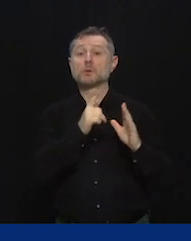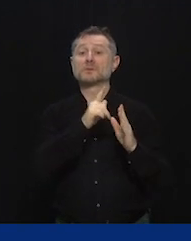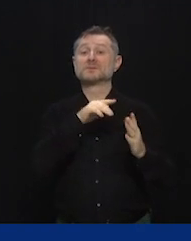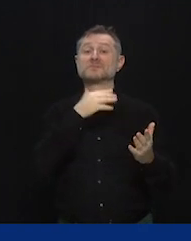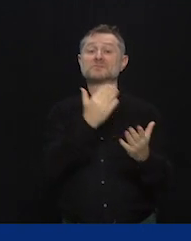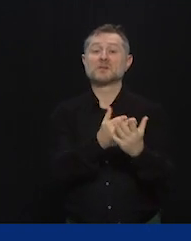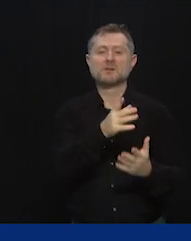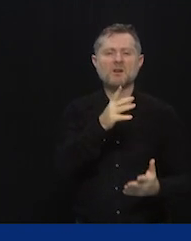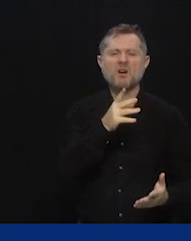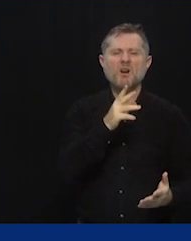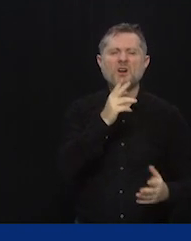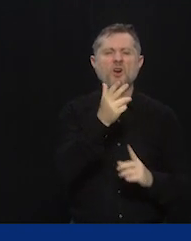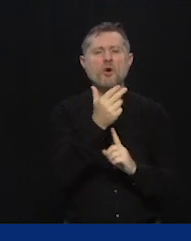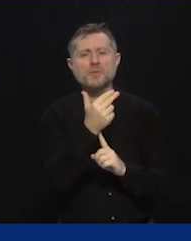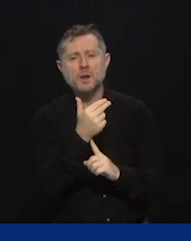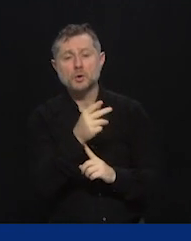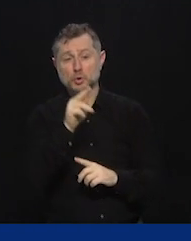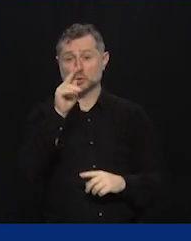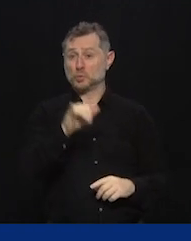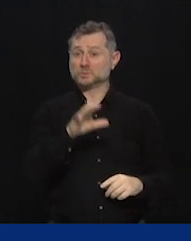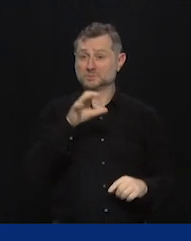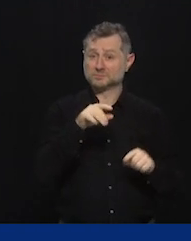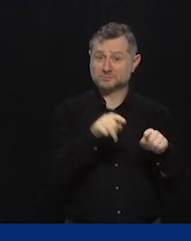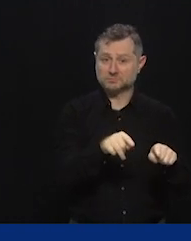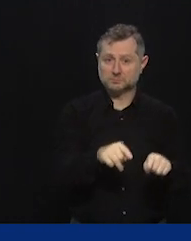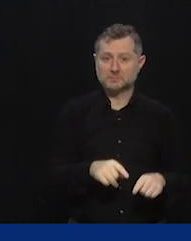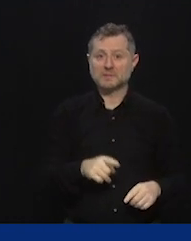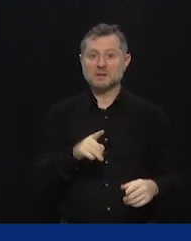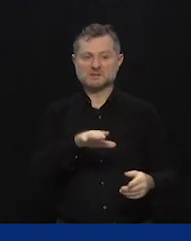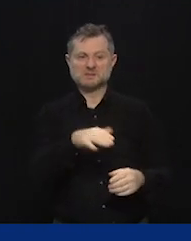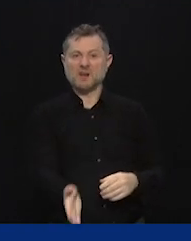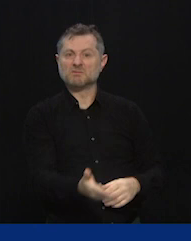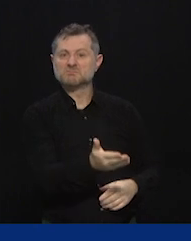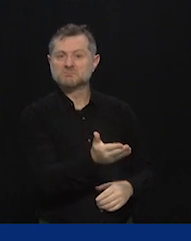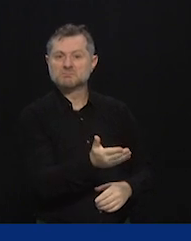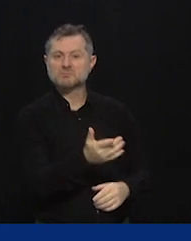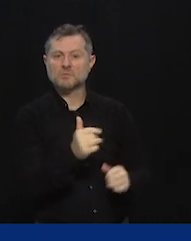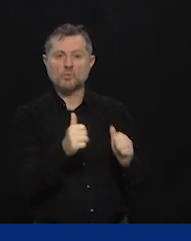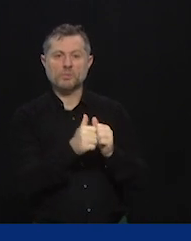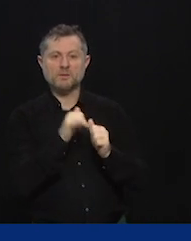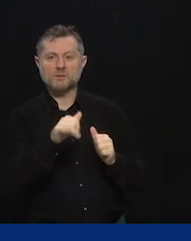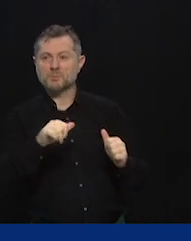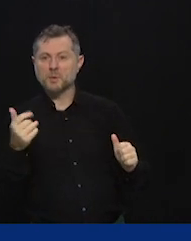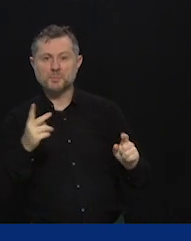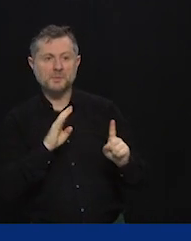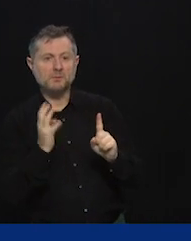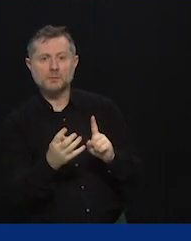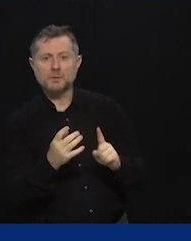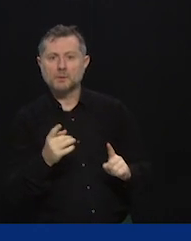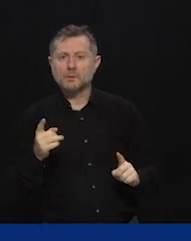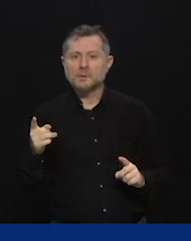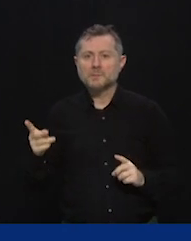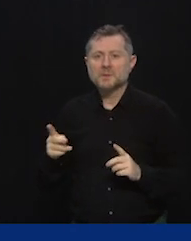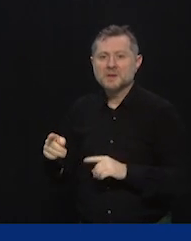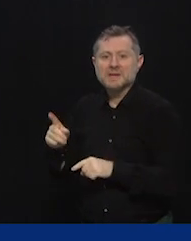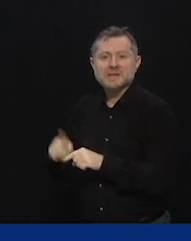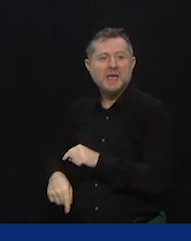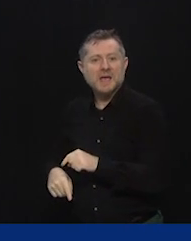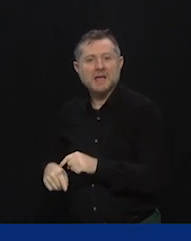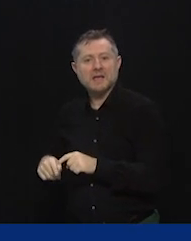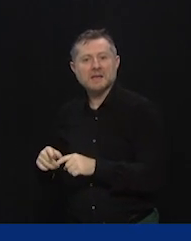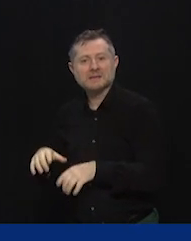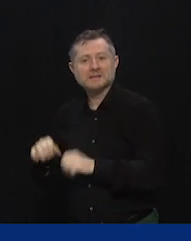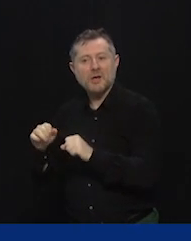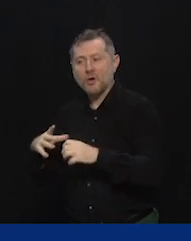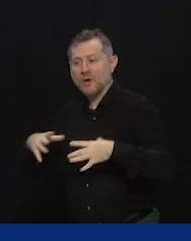with a number of other people, because it's not that everybody can take that time off. They need to have a